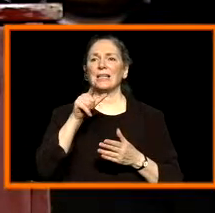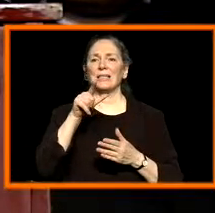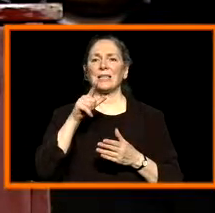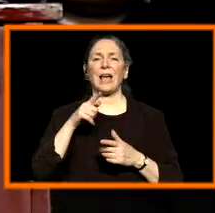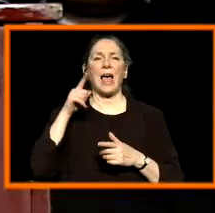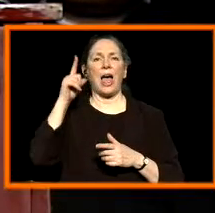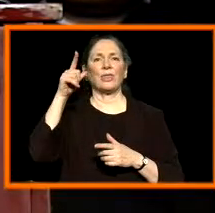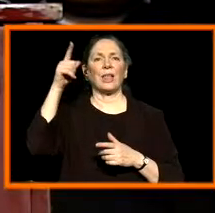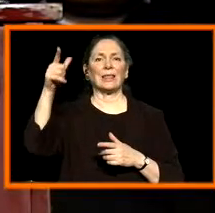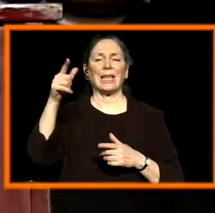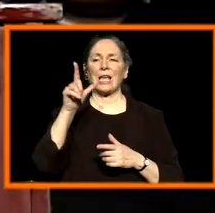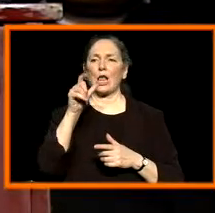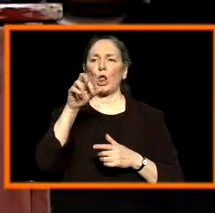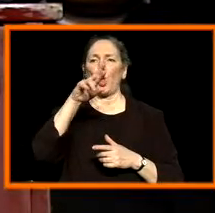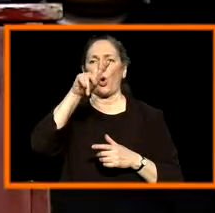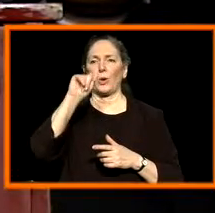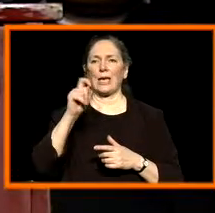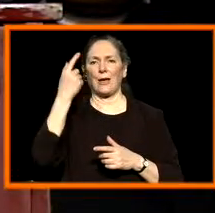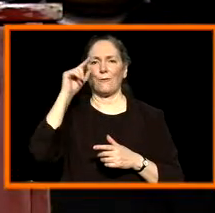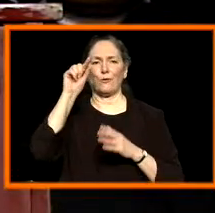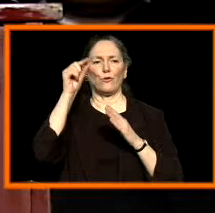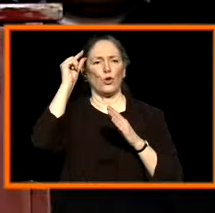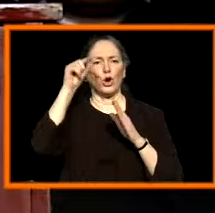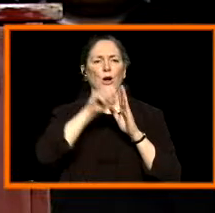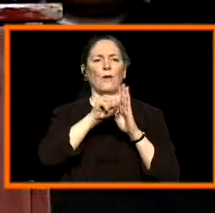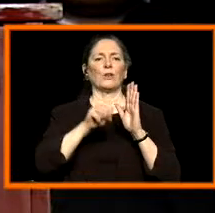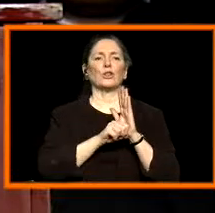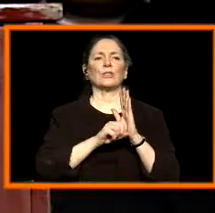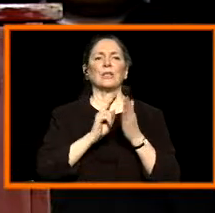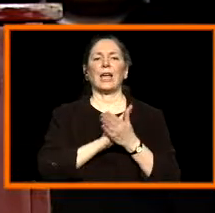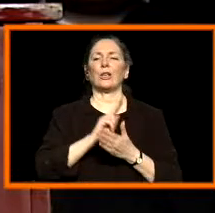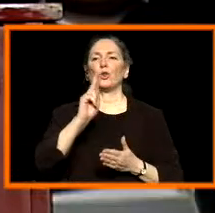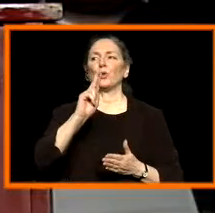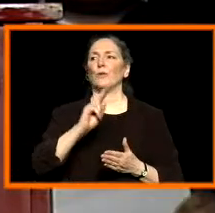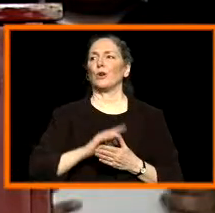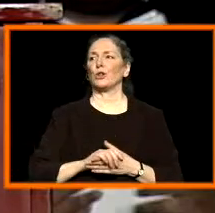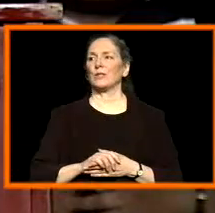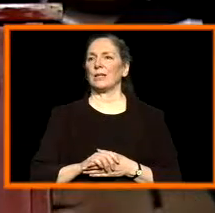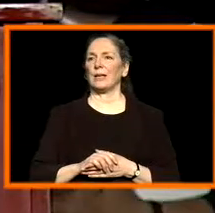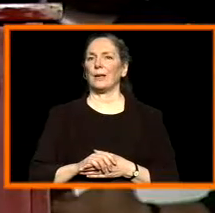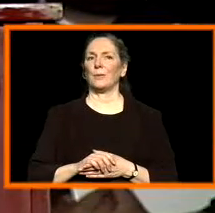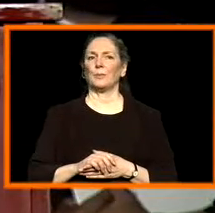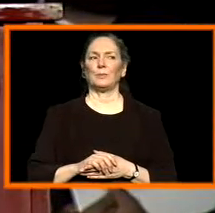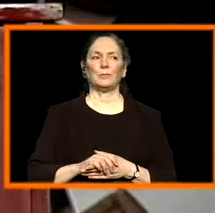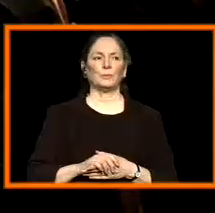Lincoln Laureate for Governor State University.